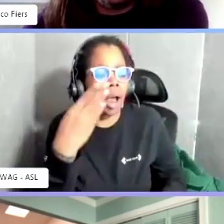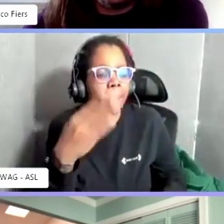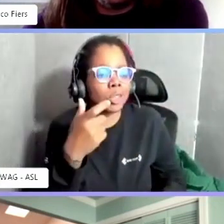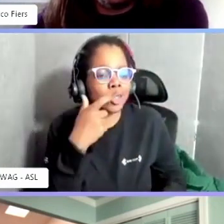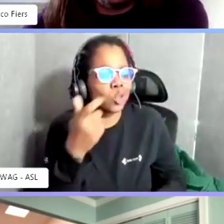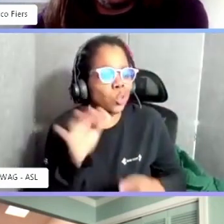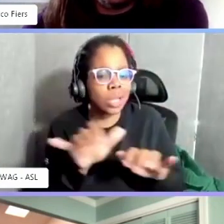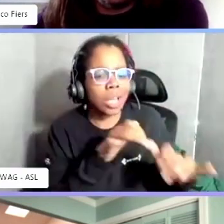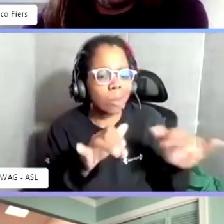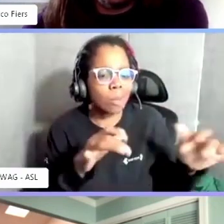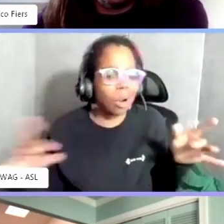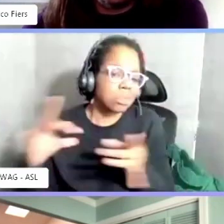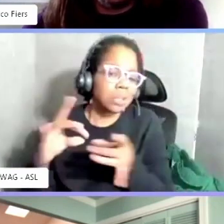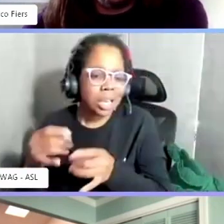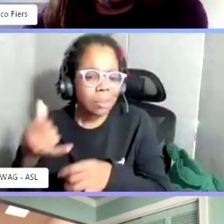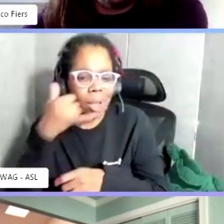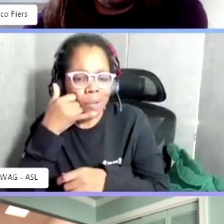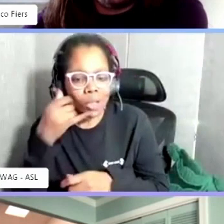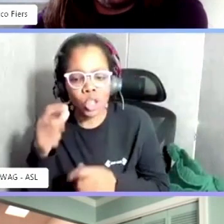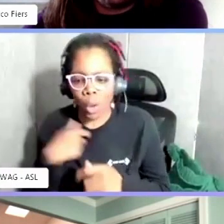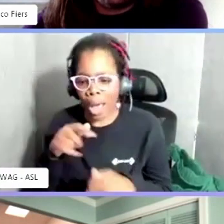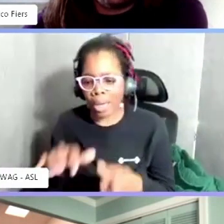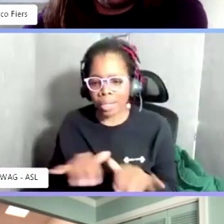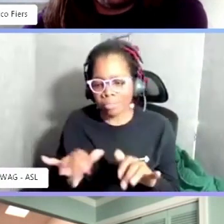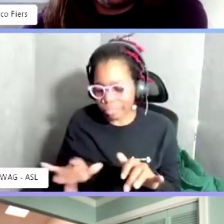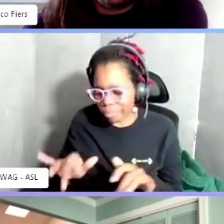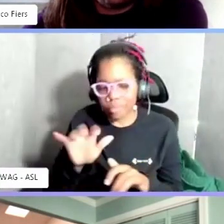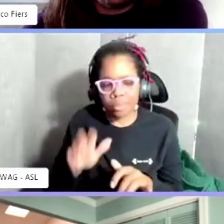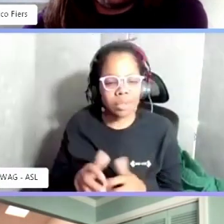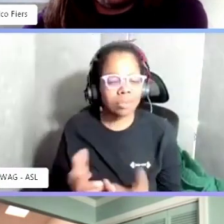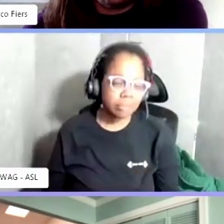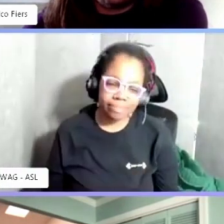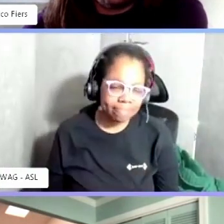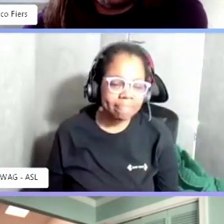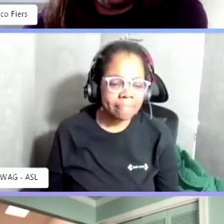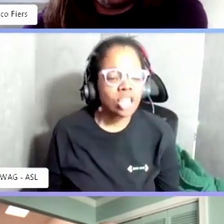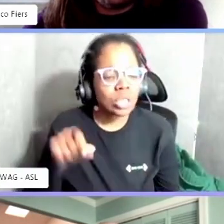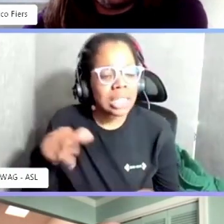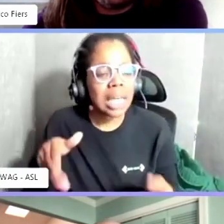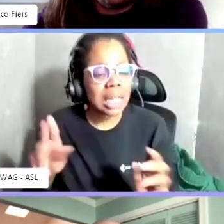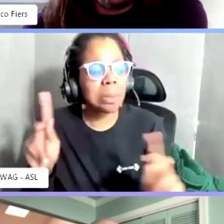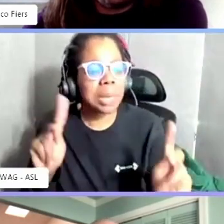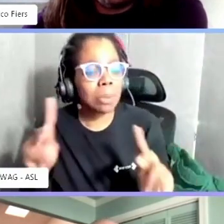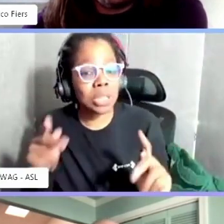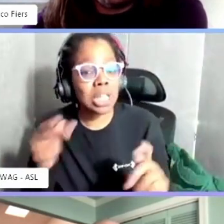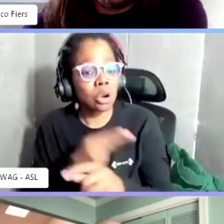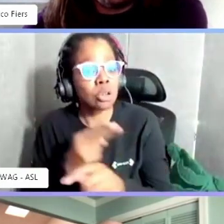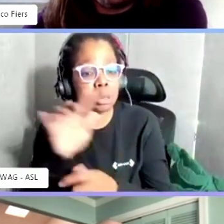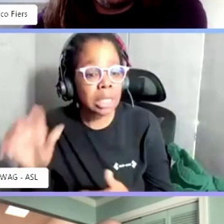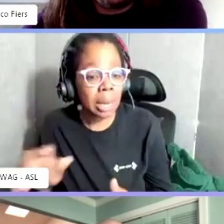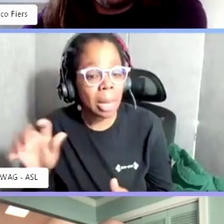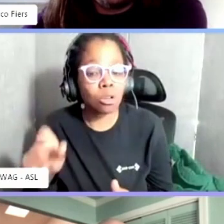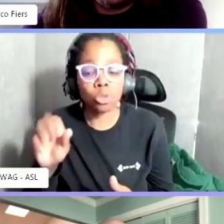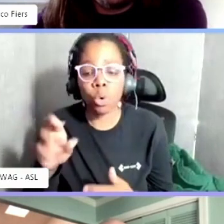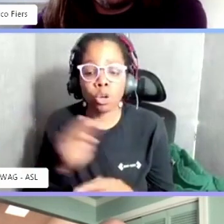somewhere and plug it into my phone so that I can then do it. So this is to allow folks who are using a mouse or